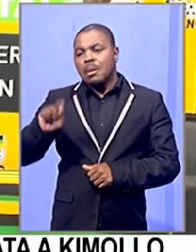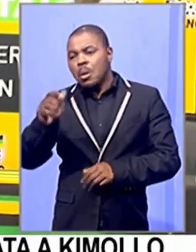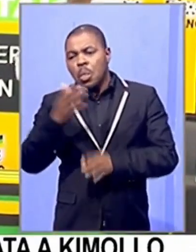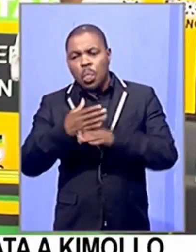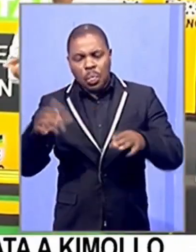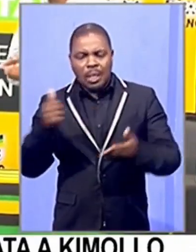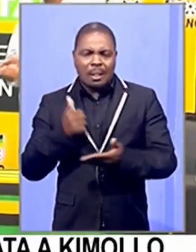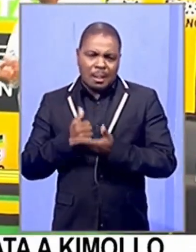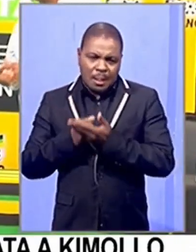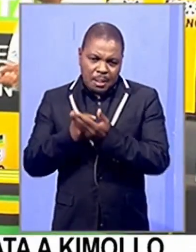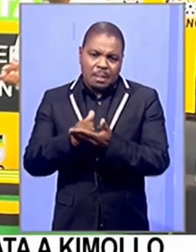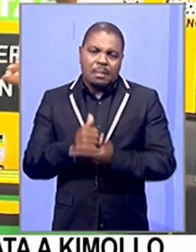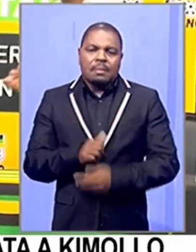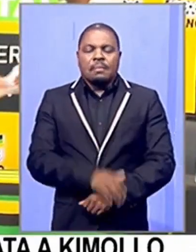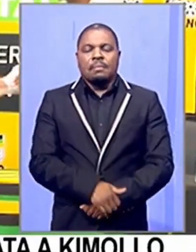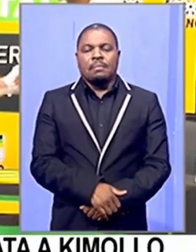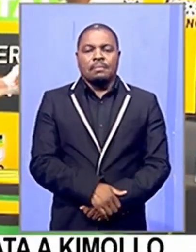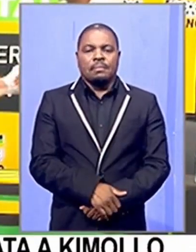sebetseng hantle.